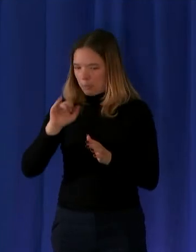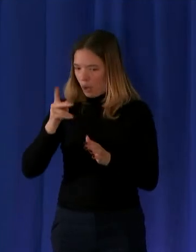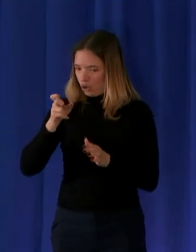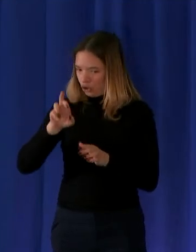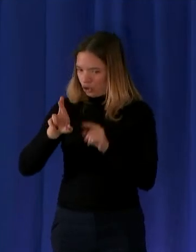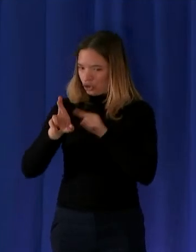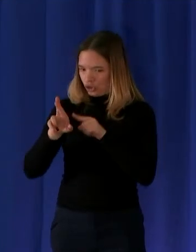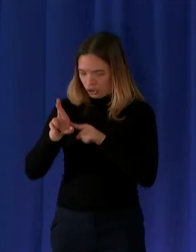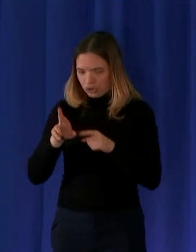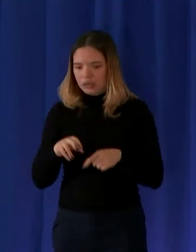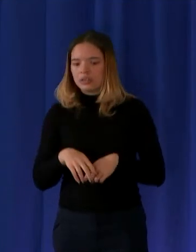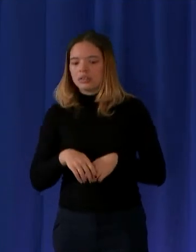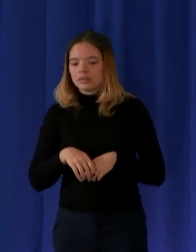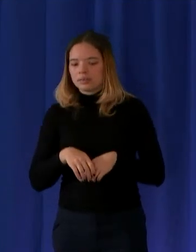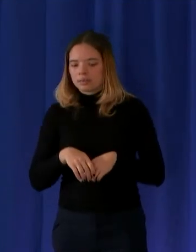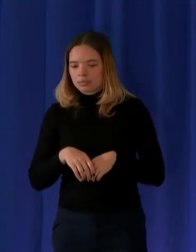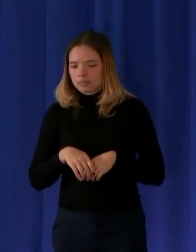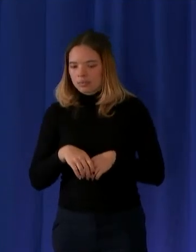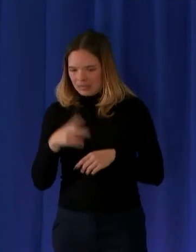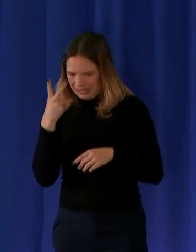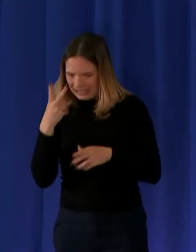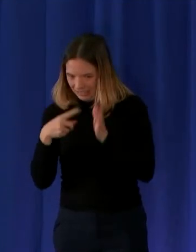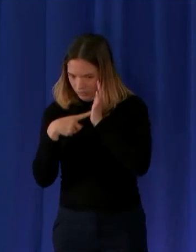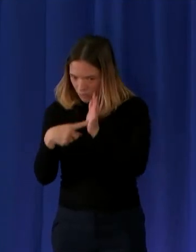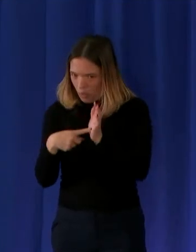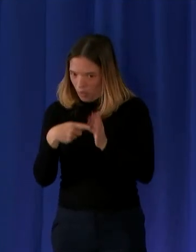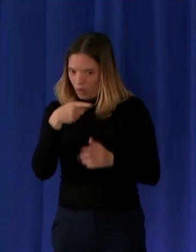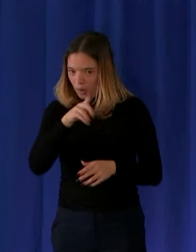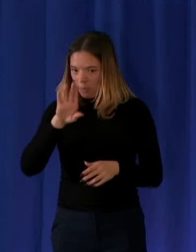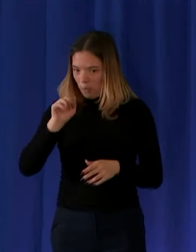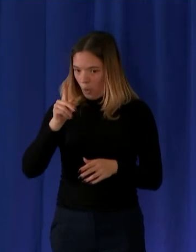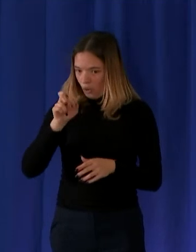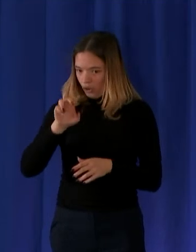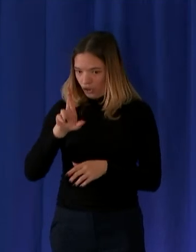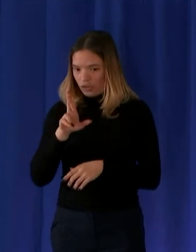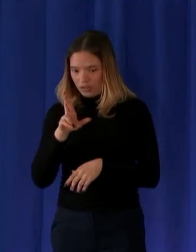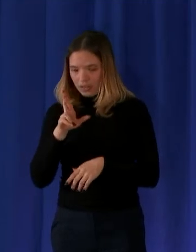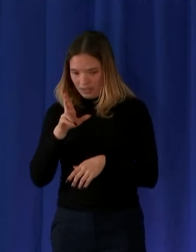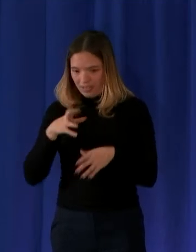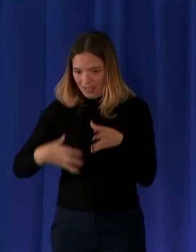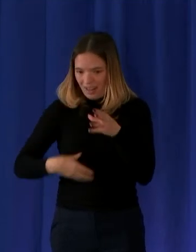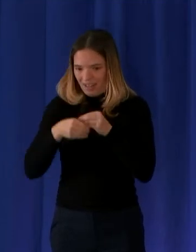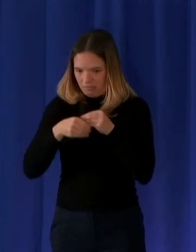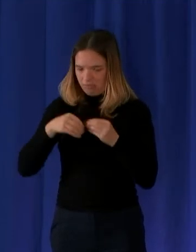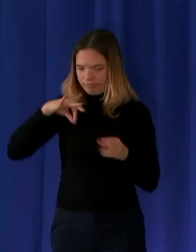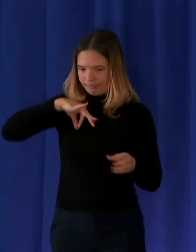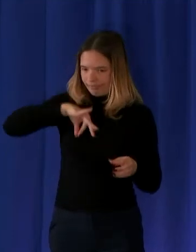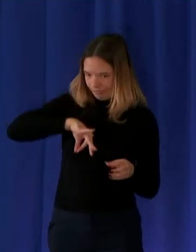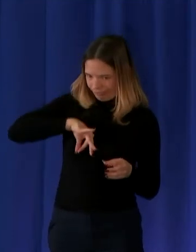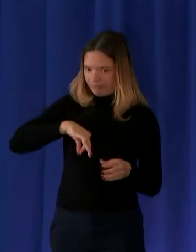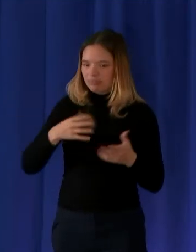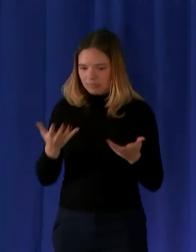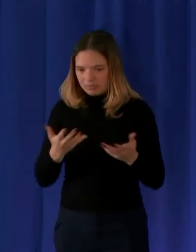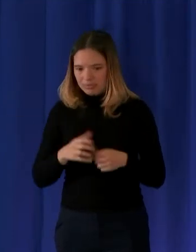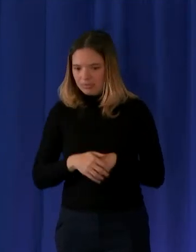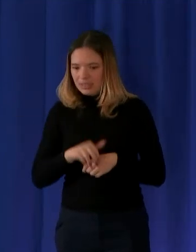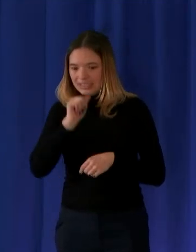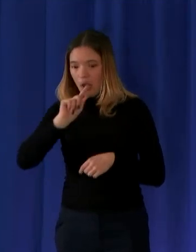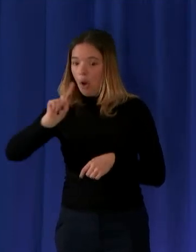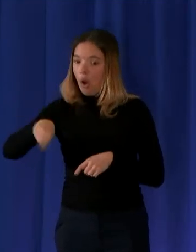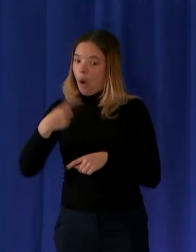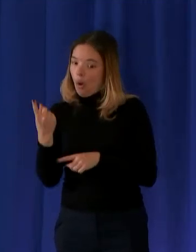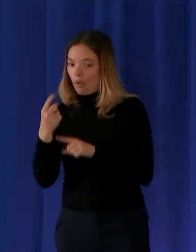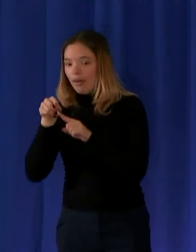boosted. This one here shows how well boosters provide you additional benefit against not only